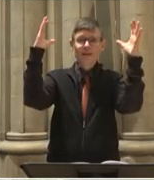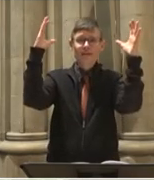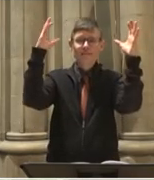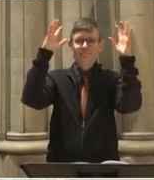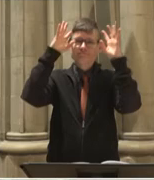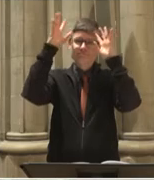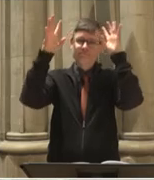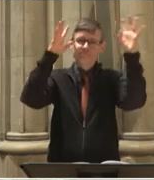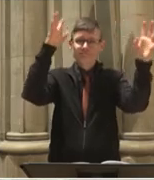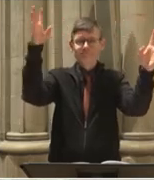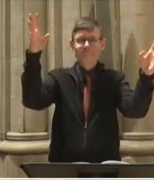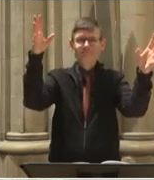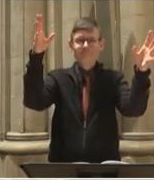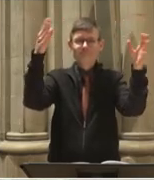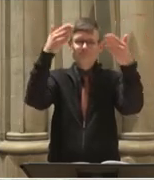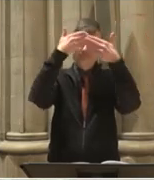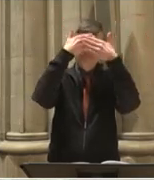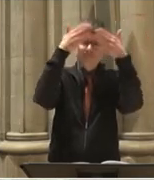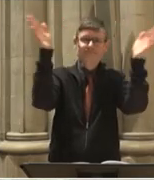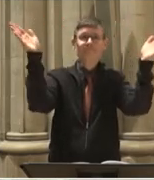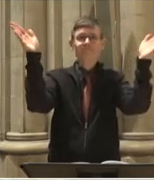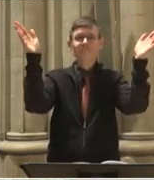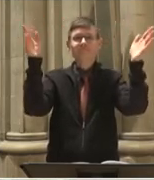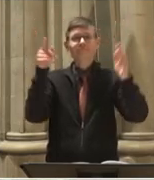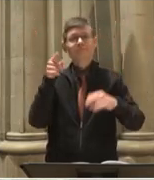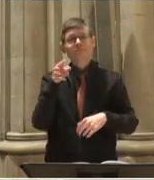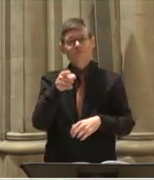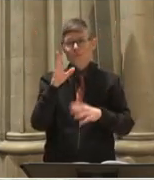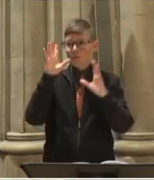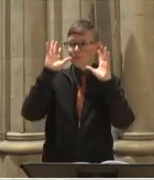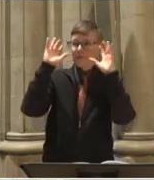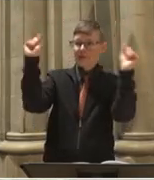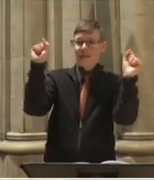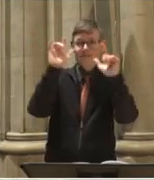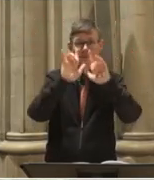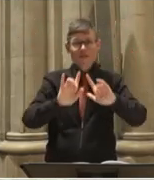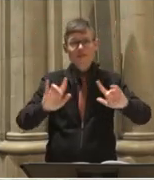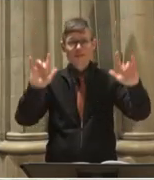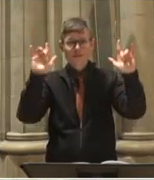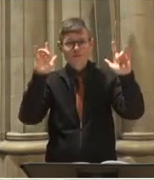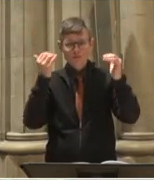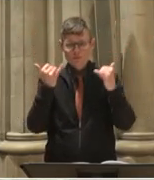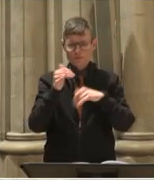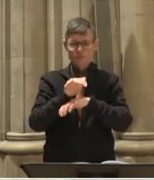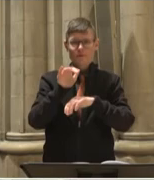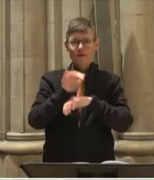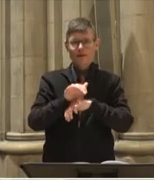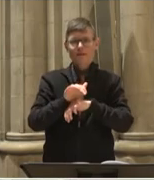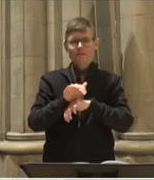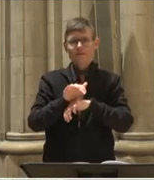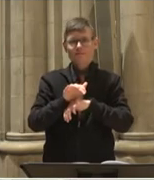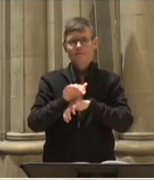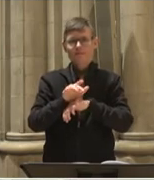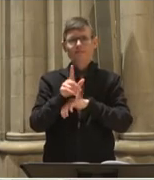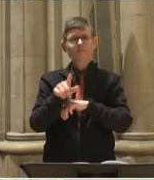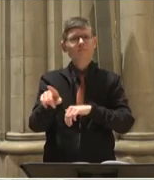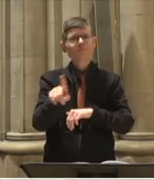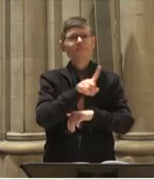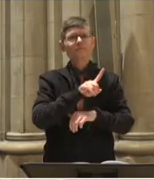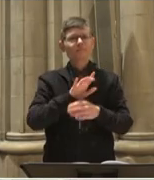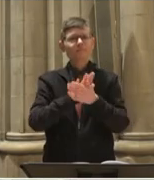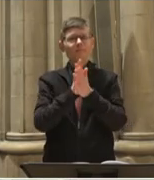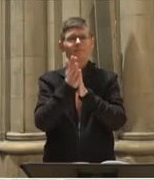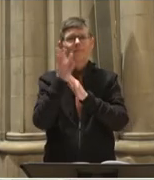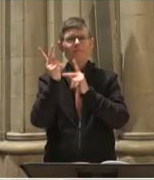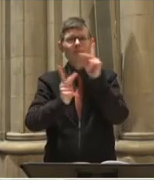expanded, so that you can leave this cathedral on this evening as people of